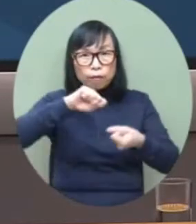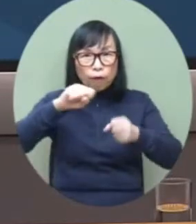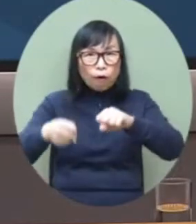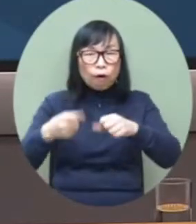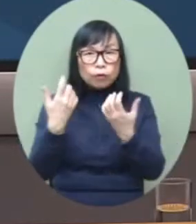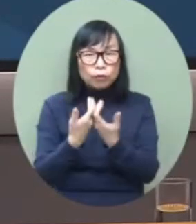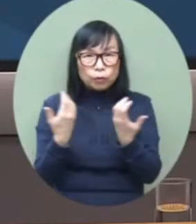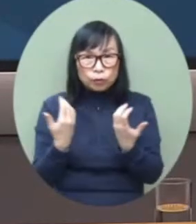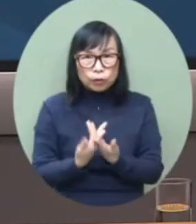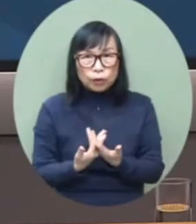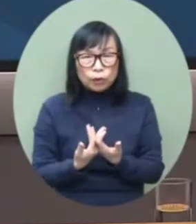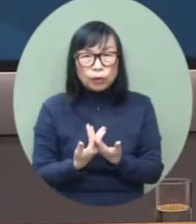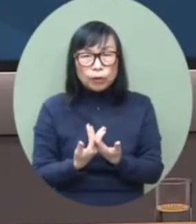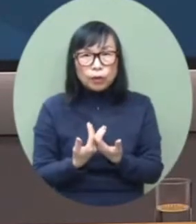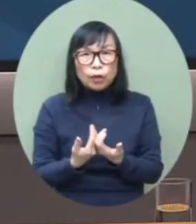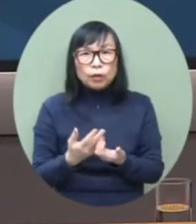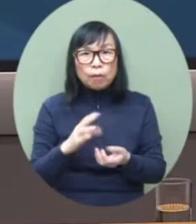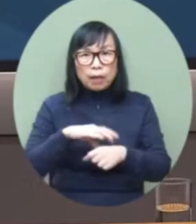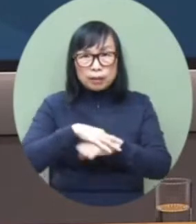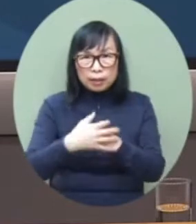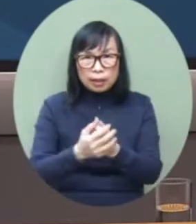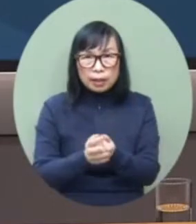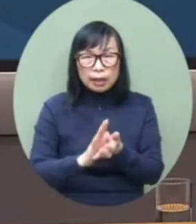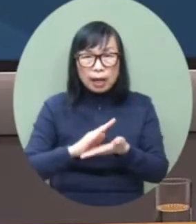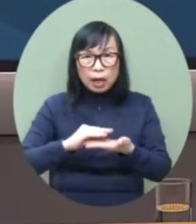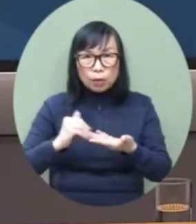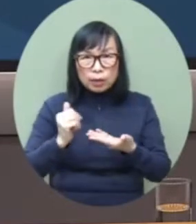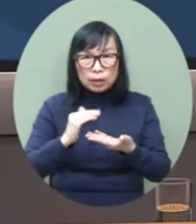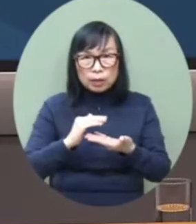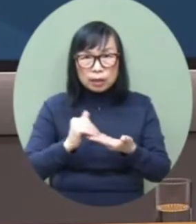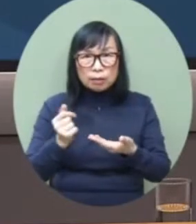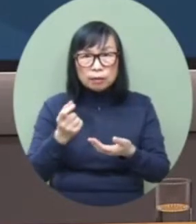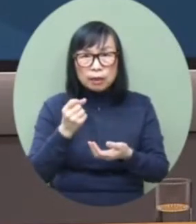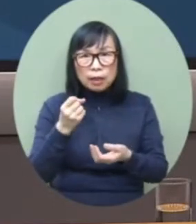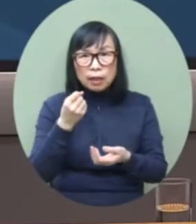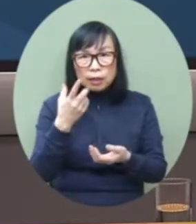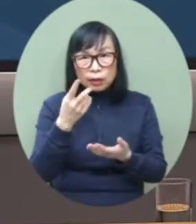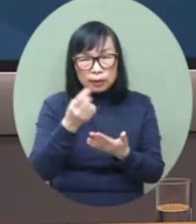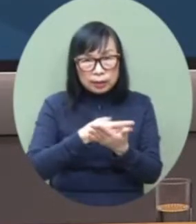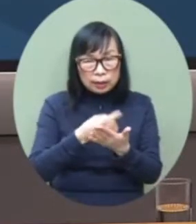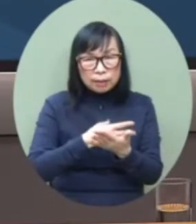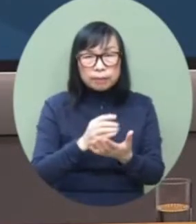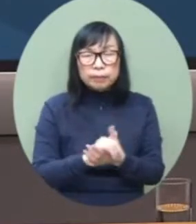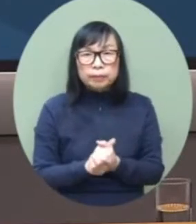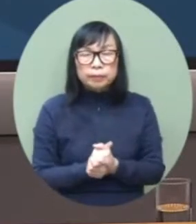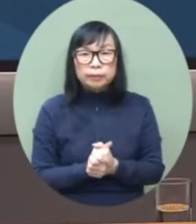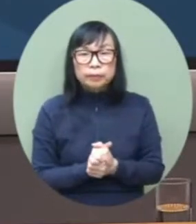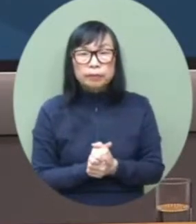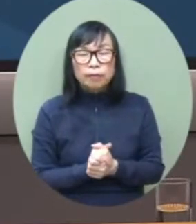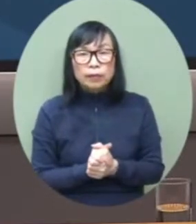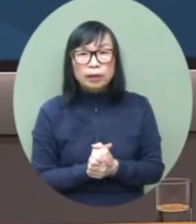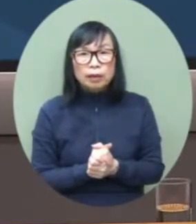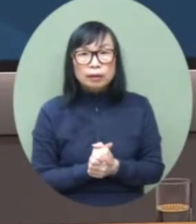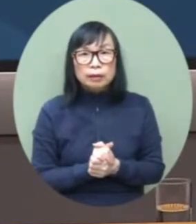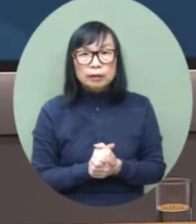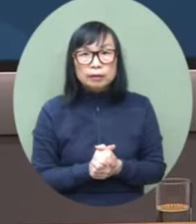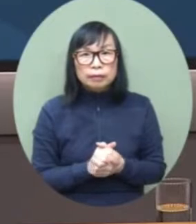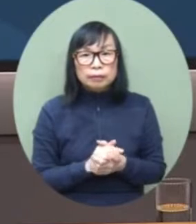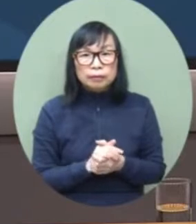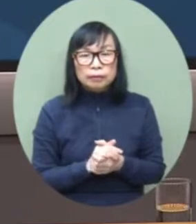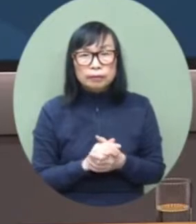taken note of this scientific evidence and WHO's guidelines